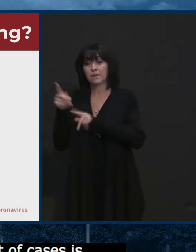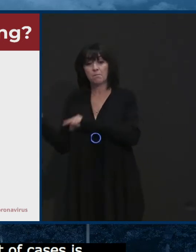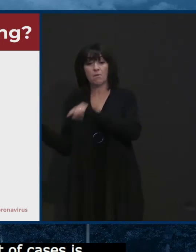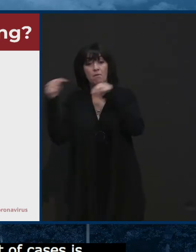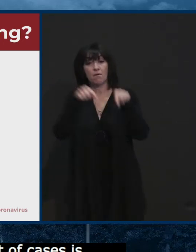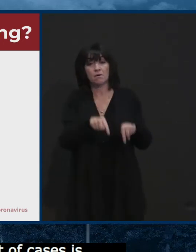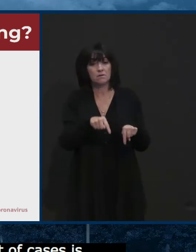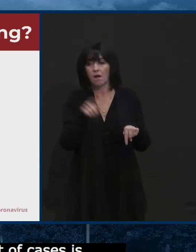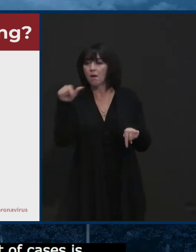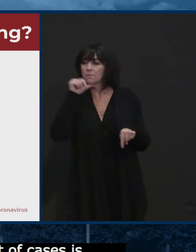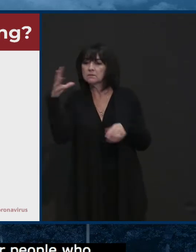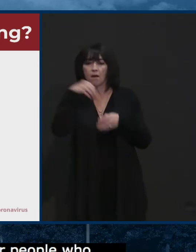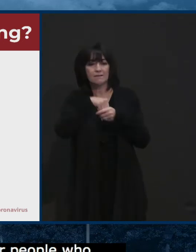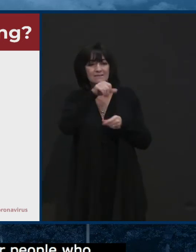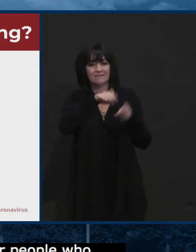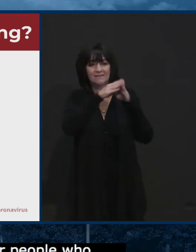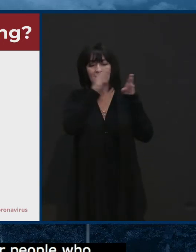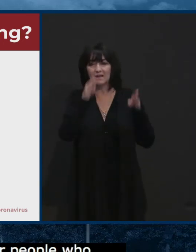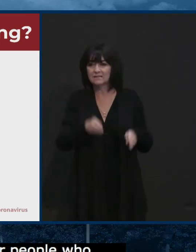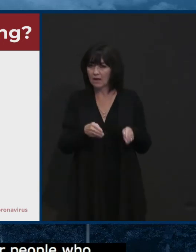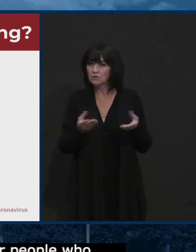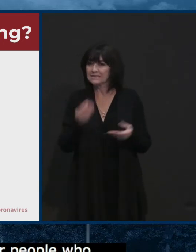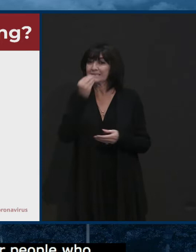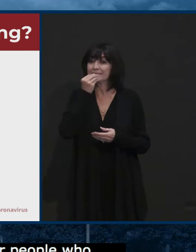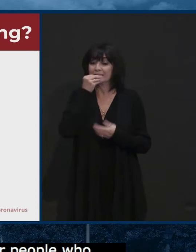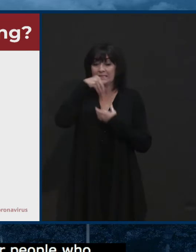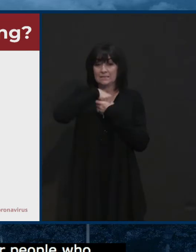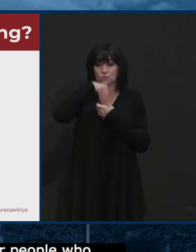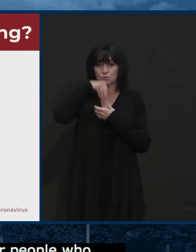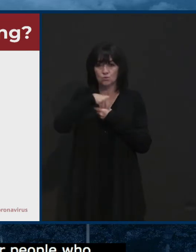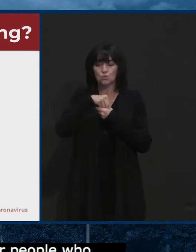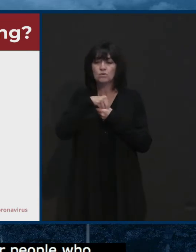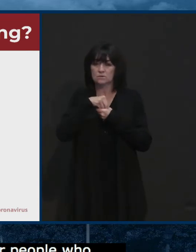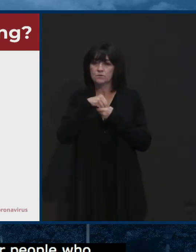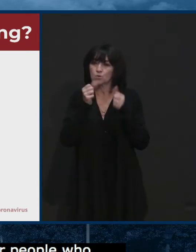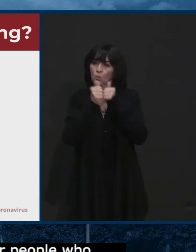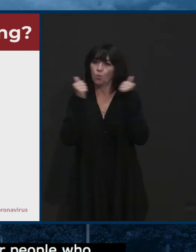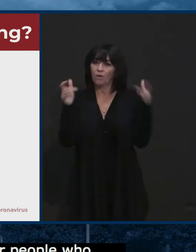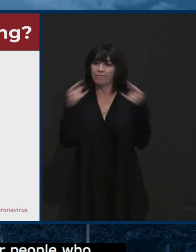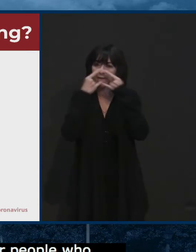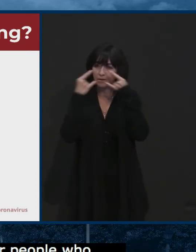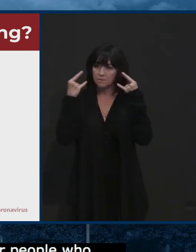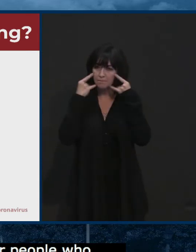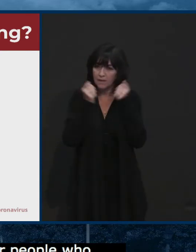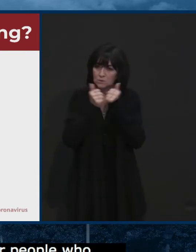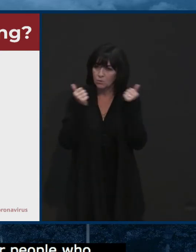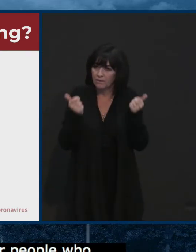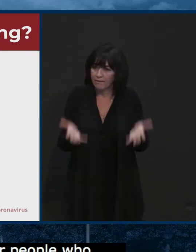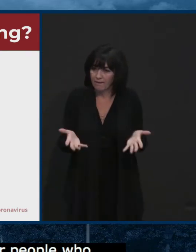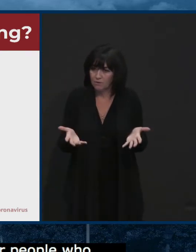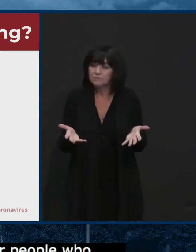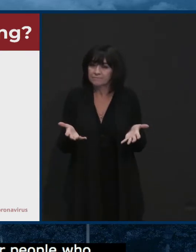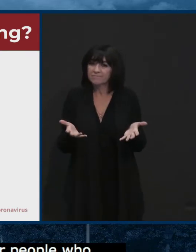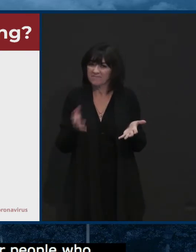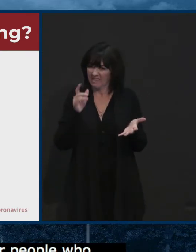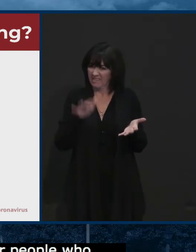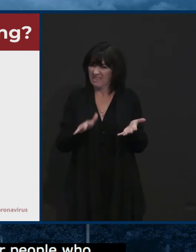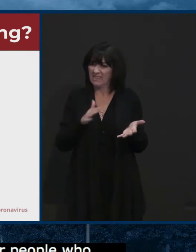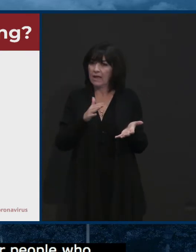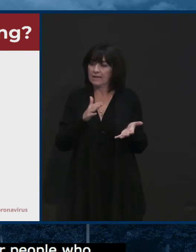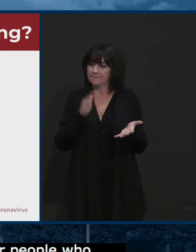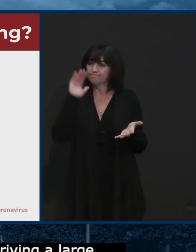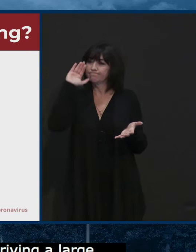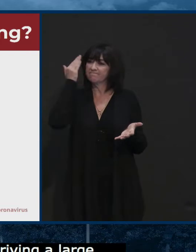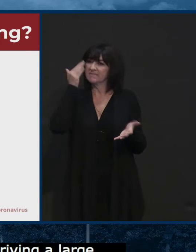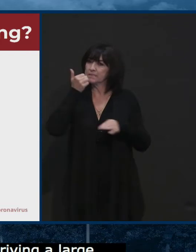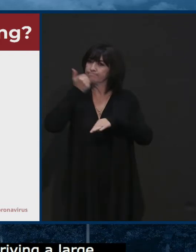indoors, people aren't wearing face coverings, and that's really driving a large amount of the spread that we are seeing